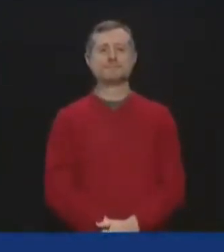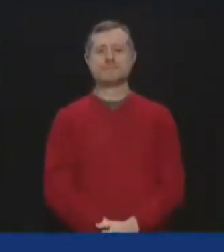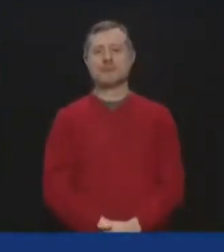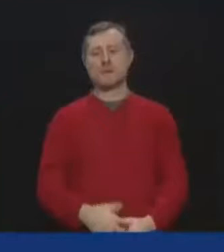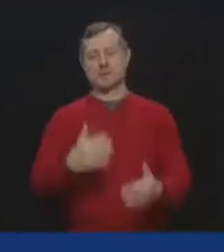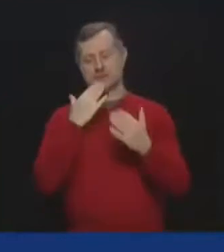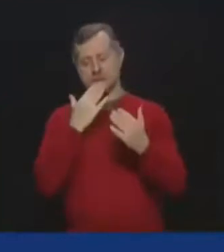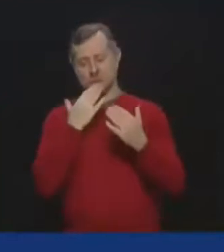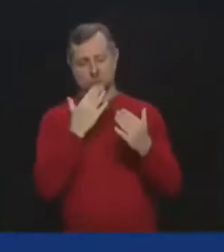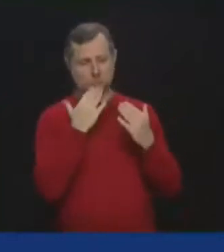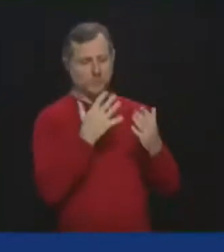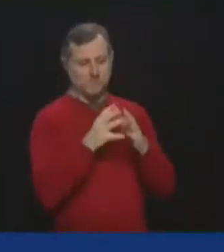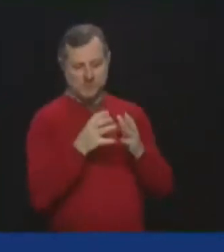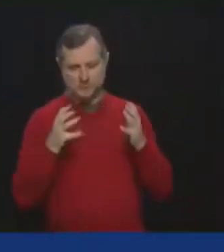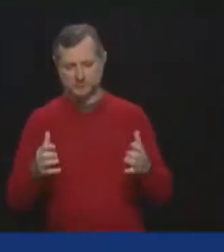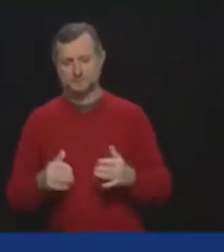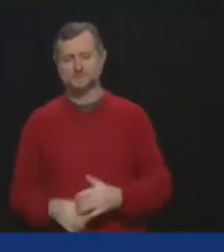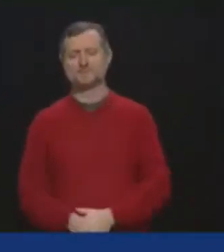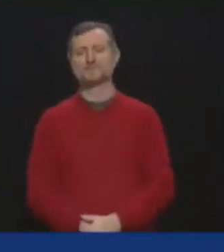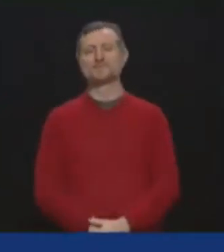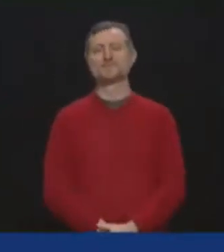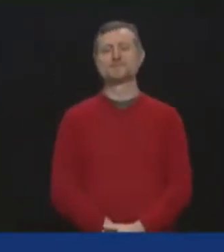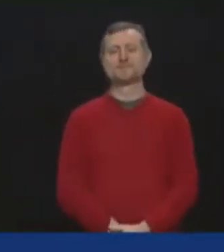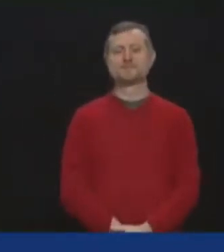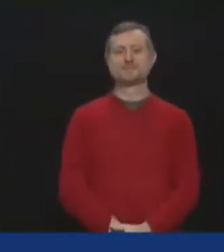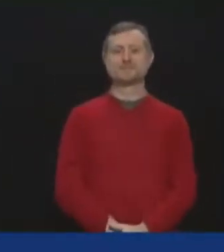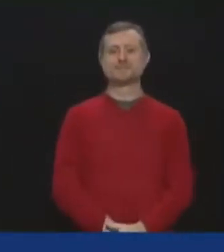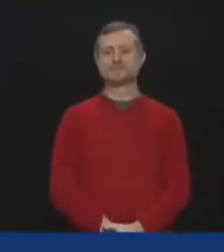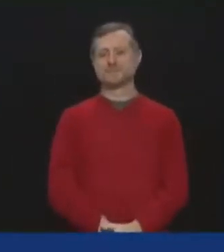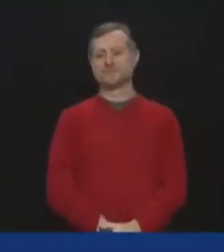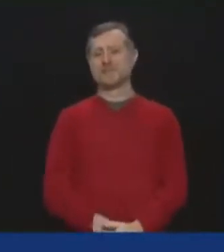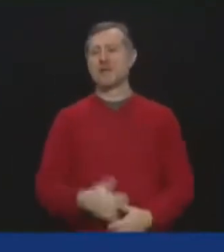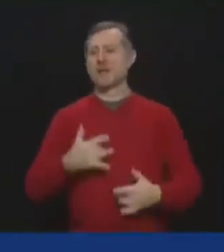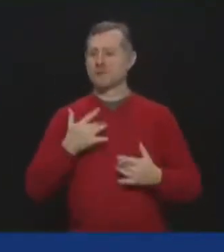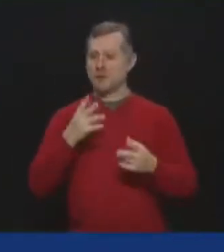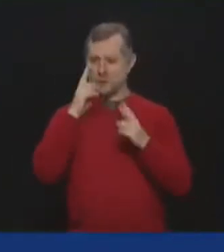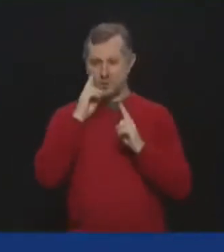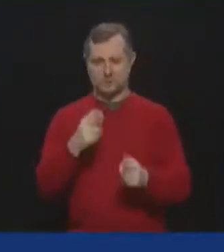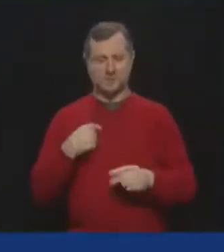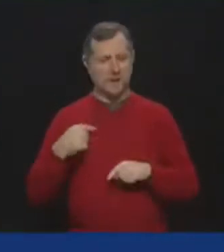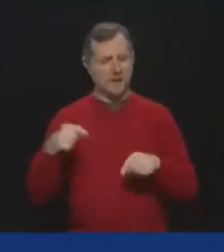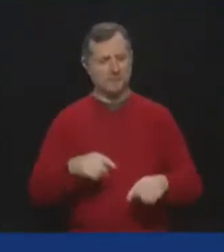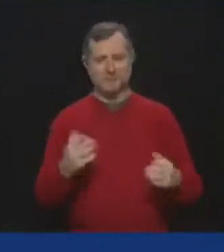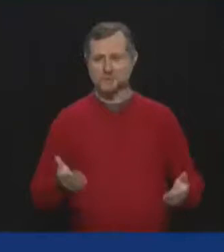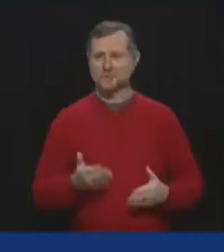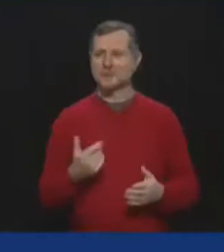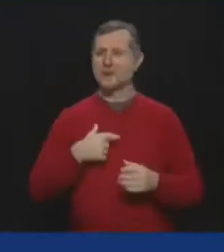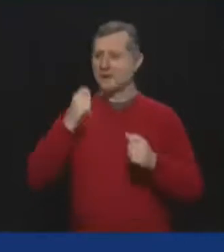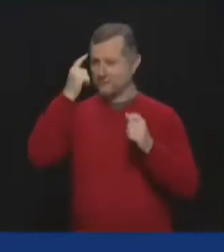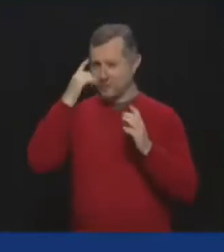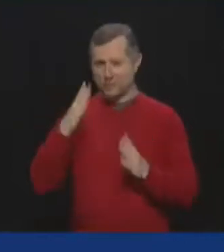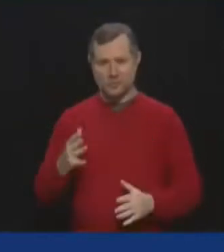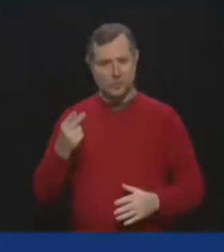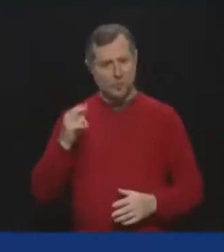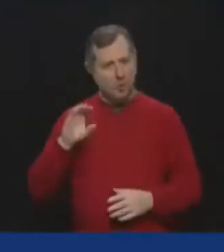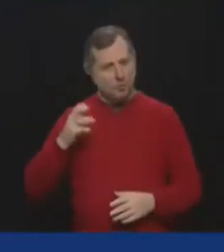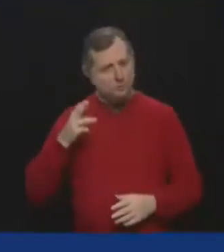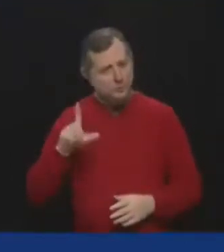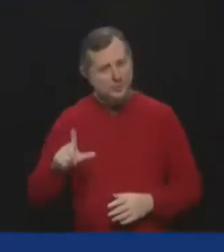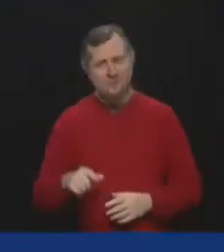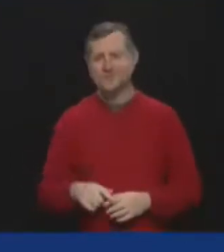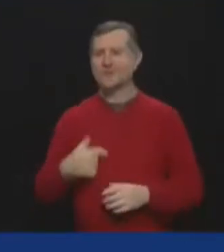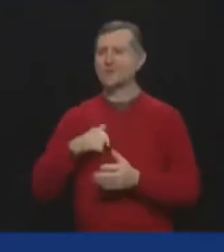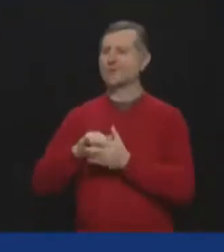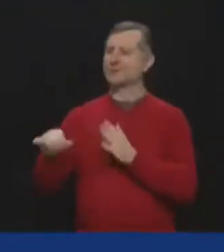much. I am honored to be here with Governor Hochul, New York